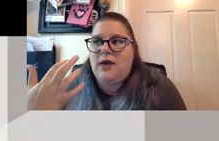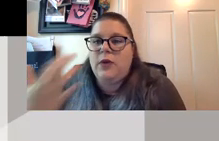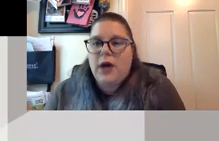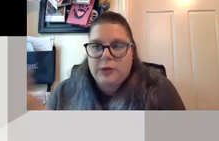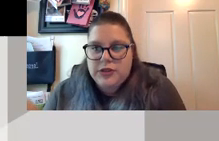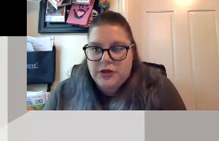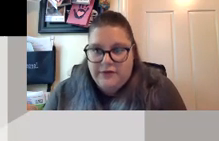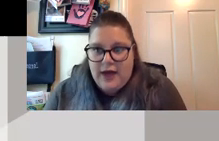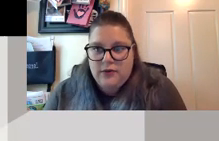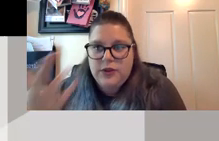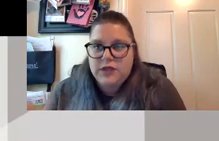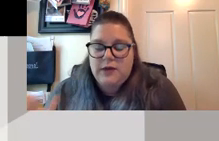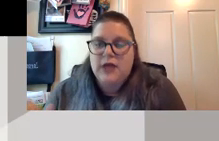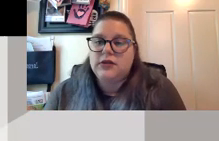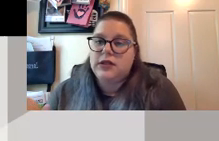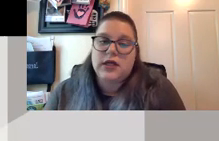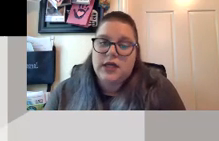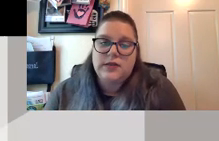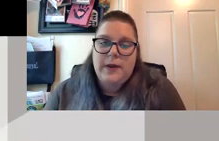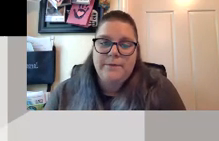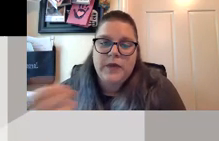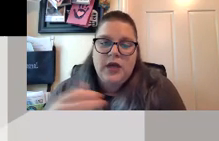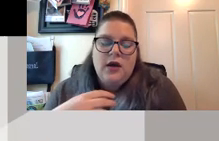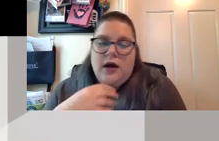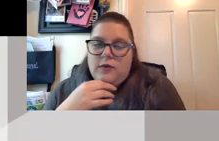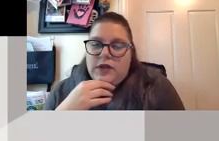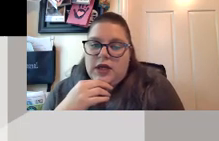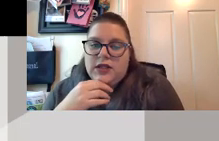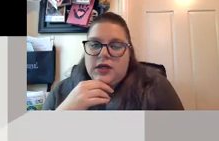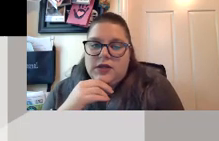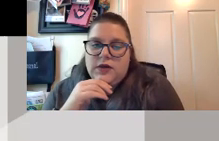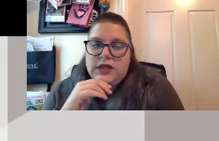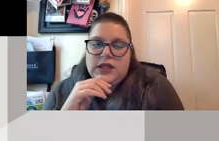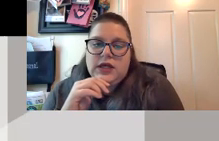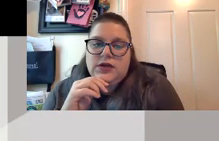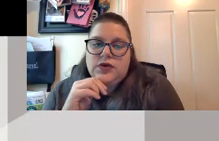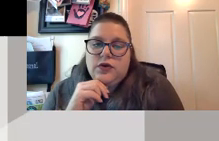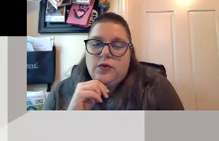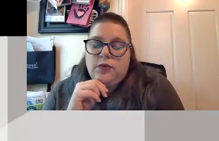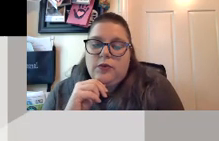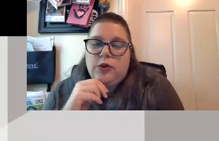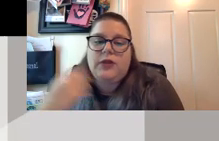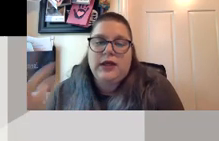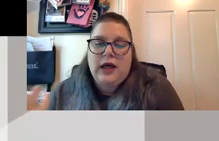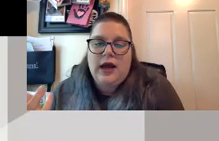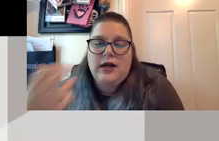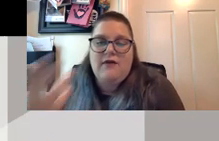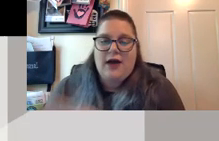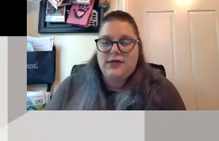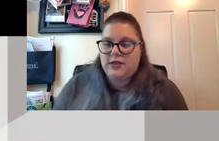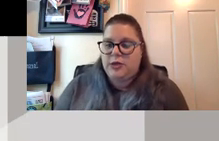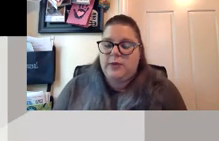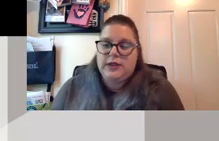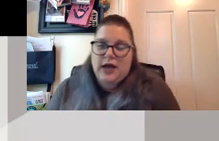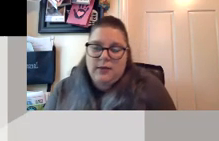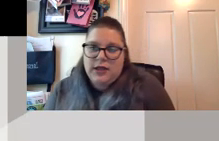documents, and we want to preserve that. We just want to make sure that they're accessible. That it's also easy to put them online and have